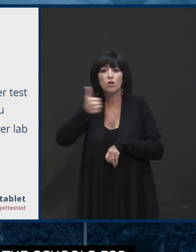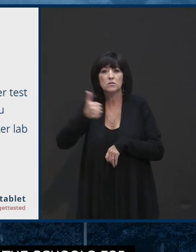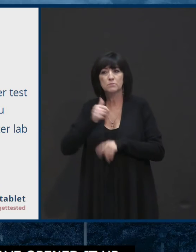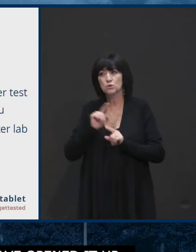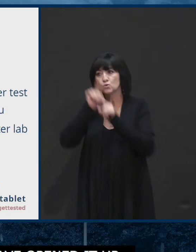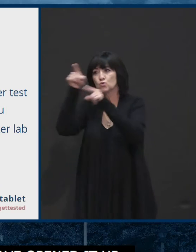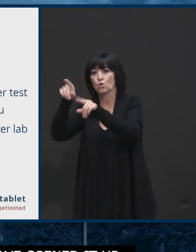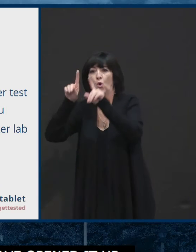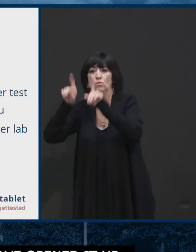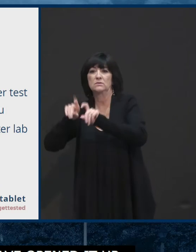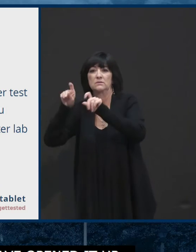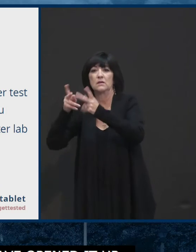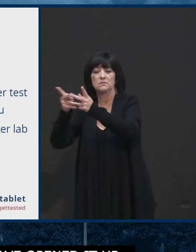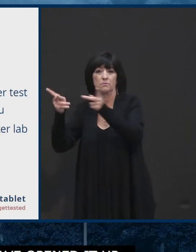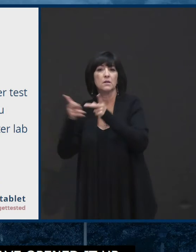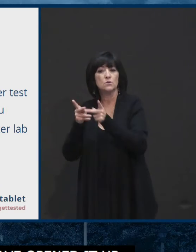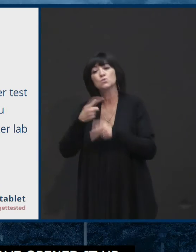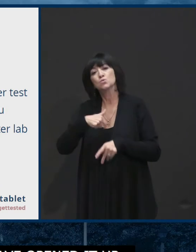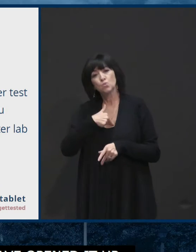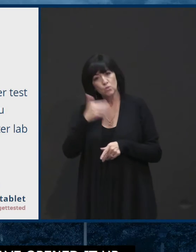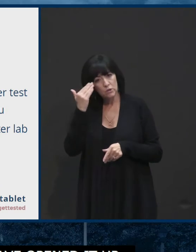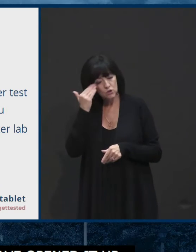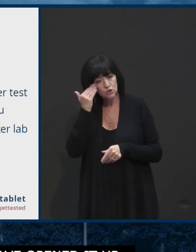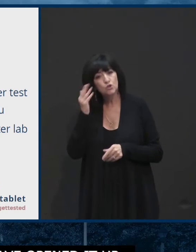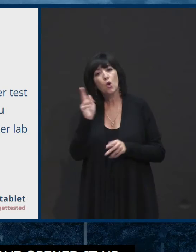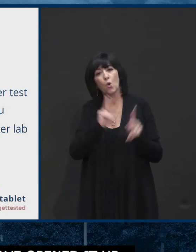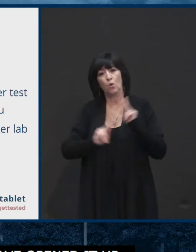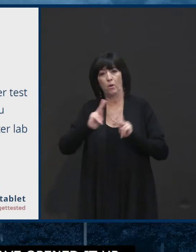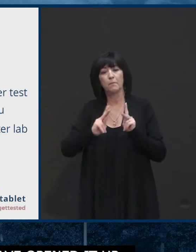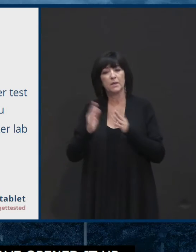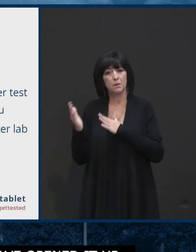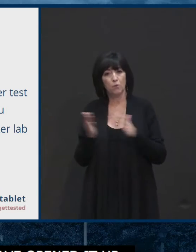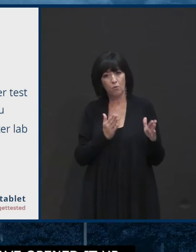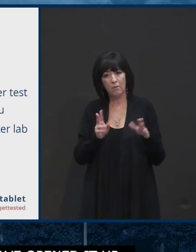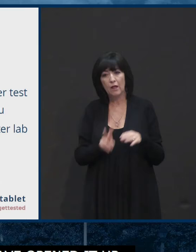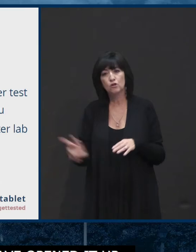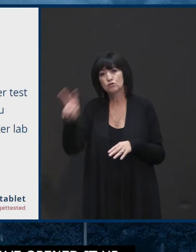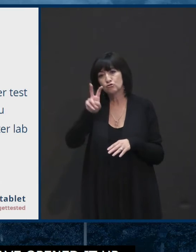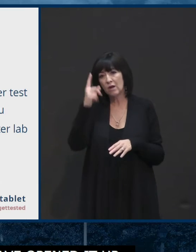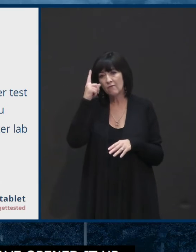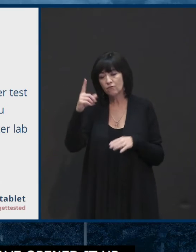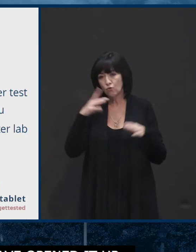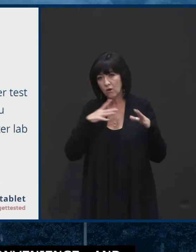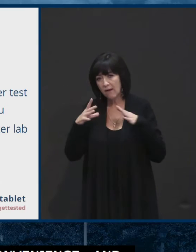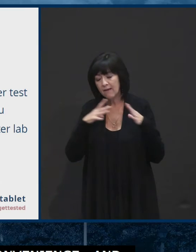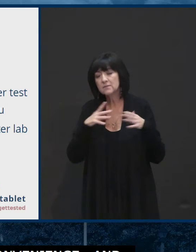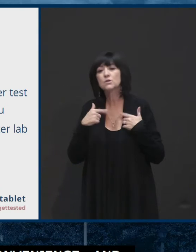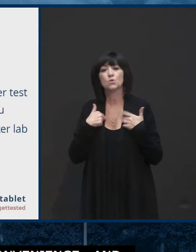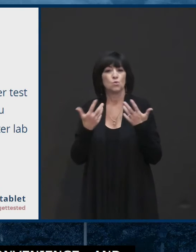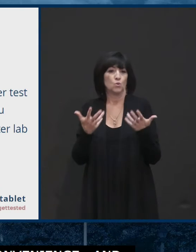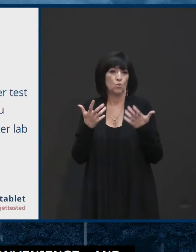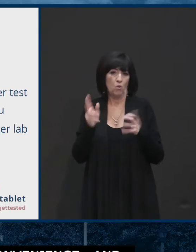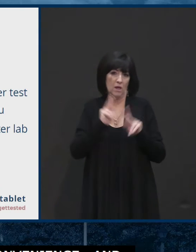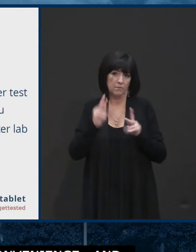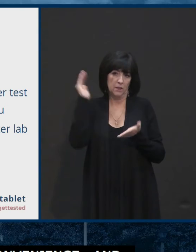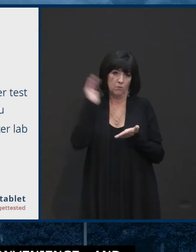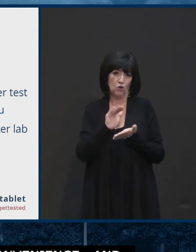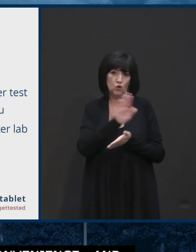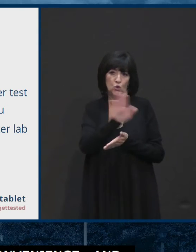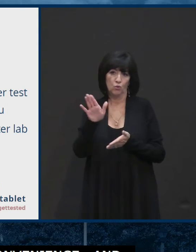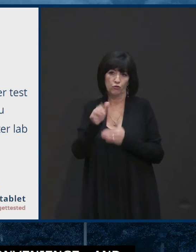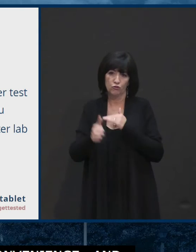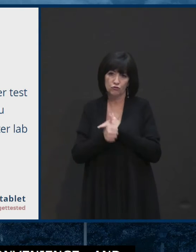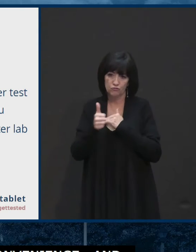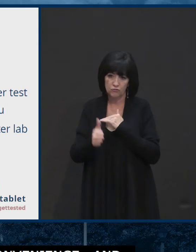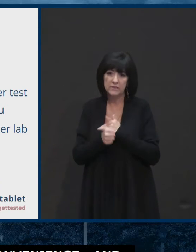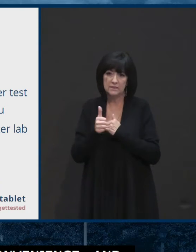season. We know people are going to travel. We want them to do it safely. We want them to be smart about it. We want to lower the risk. This is the perfect